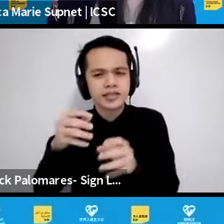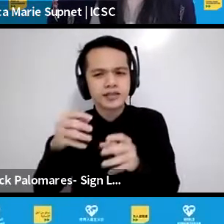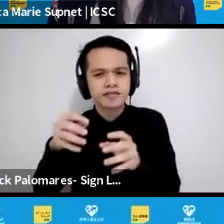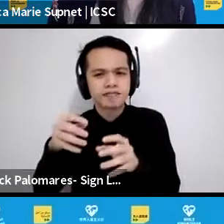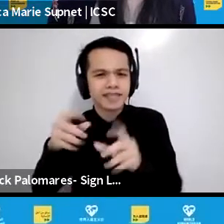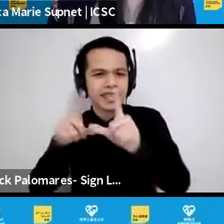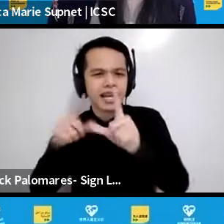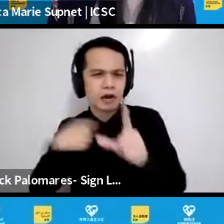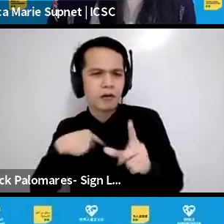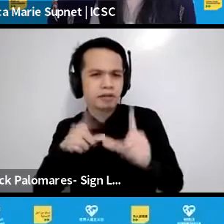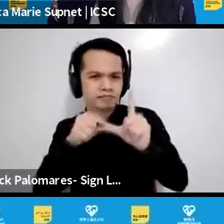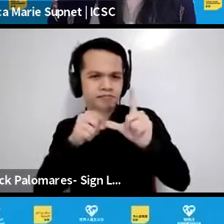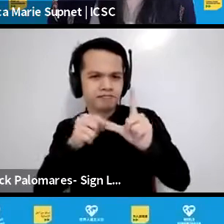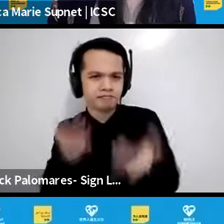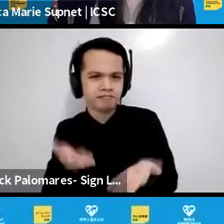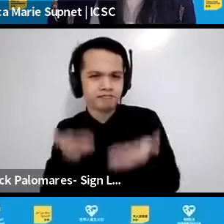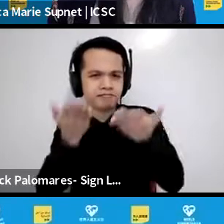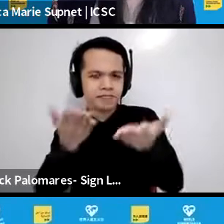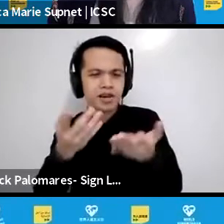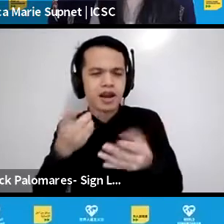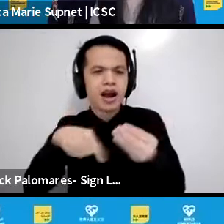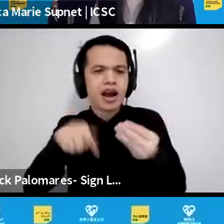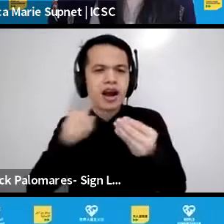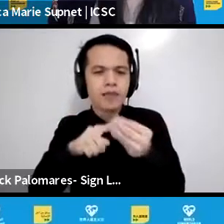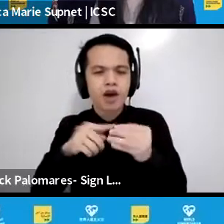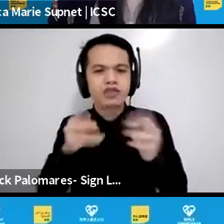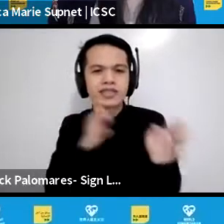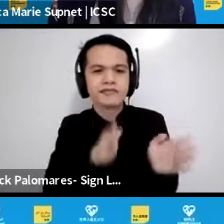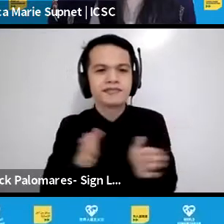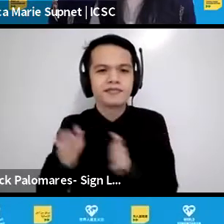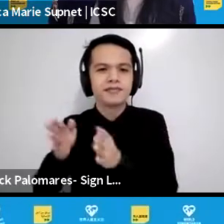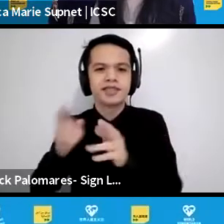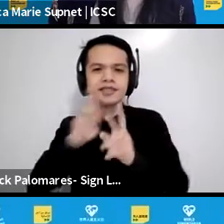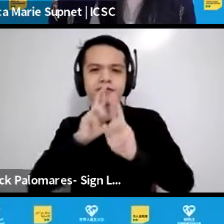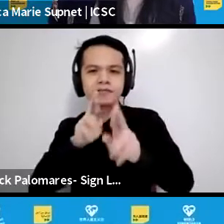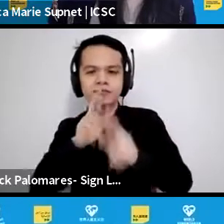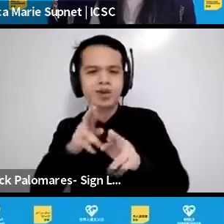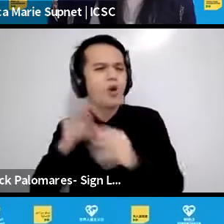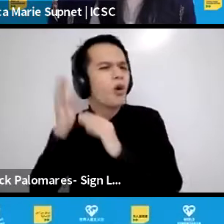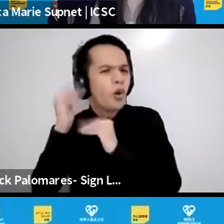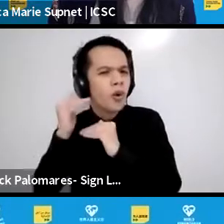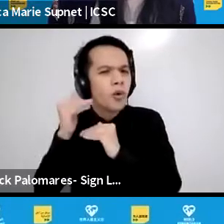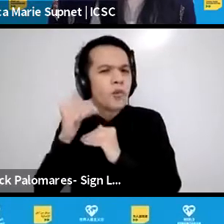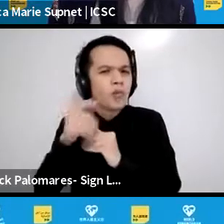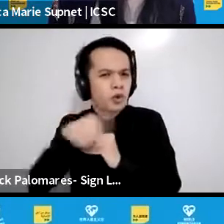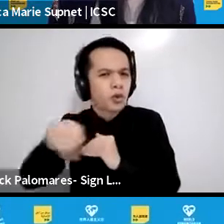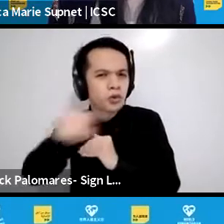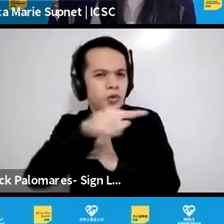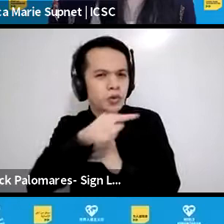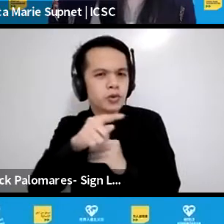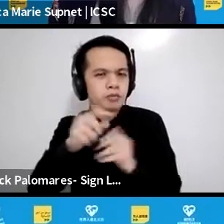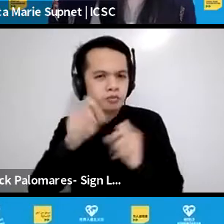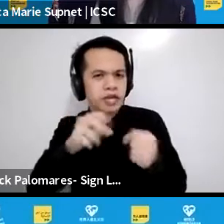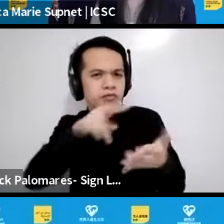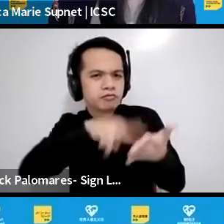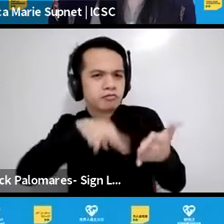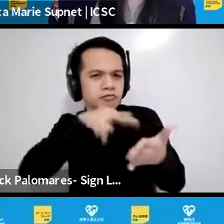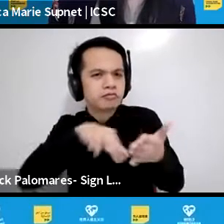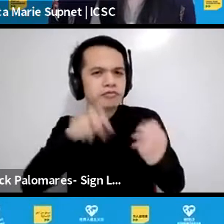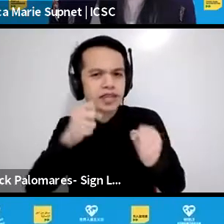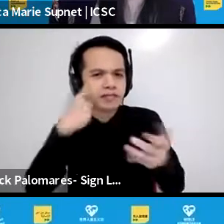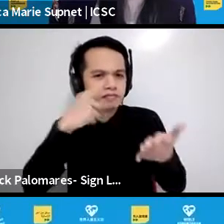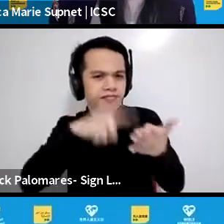to this report on law and public health emergency preparedness and response. So hopefully you guys will be able to read it and check it out.